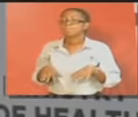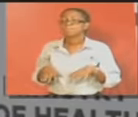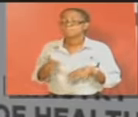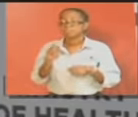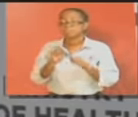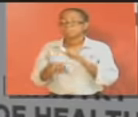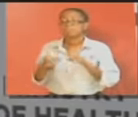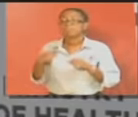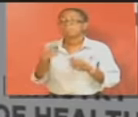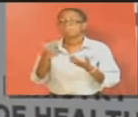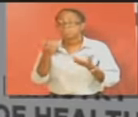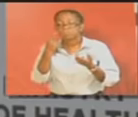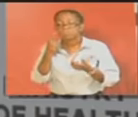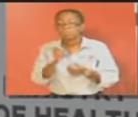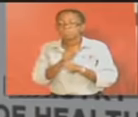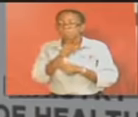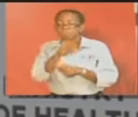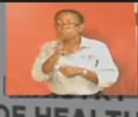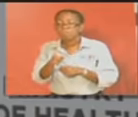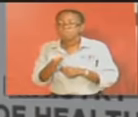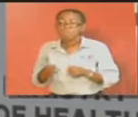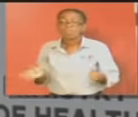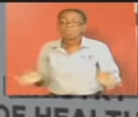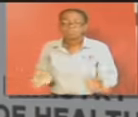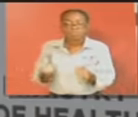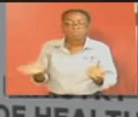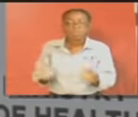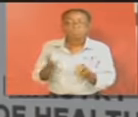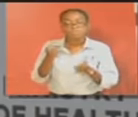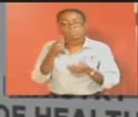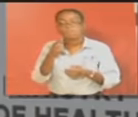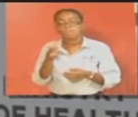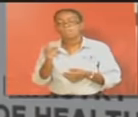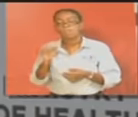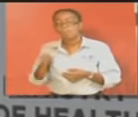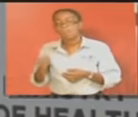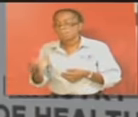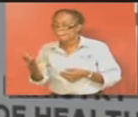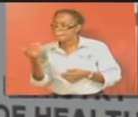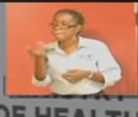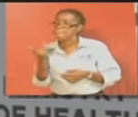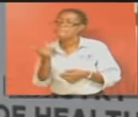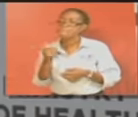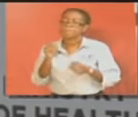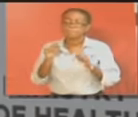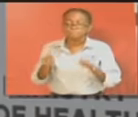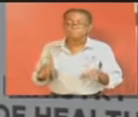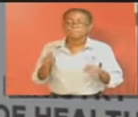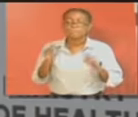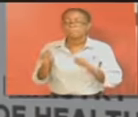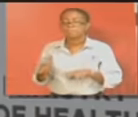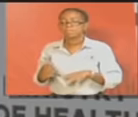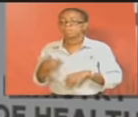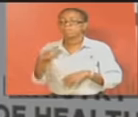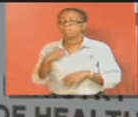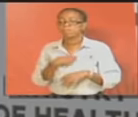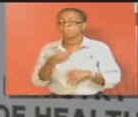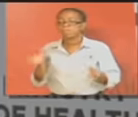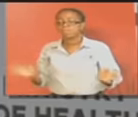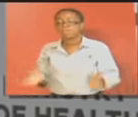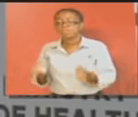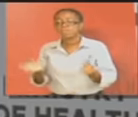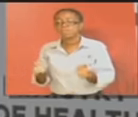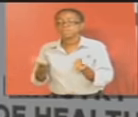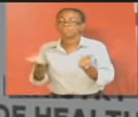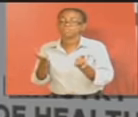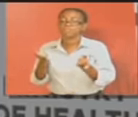detected by utilizing these joint strategies. What we do want to continue to encourage people to do is that if they're having any symptoms at all,